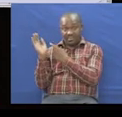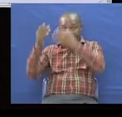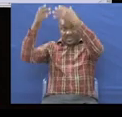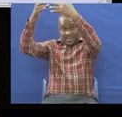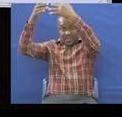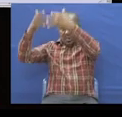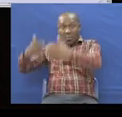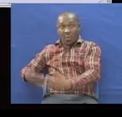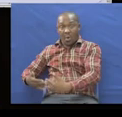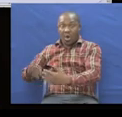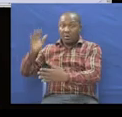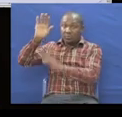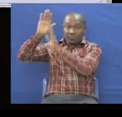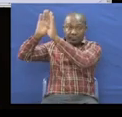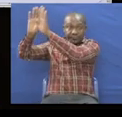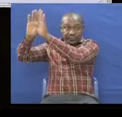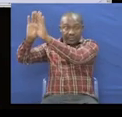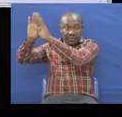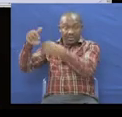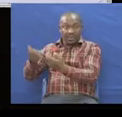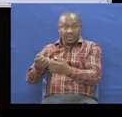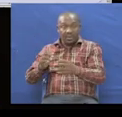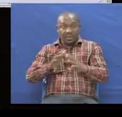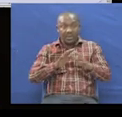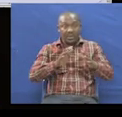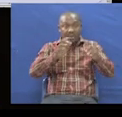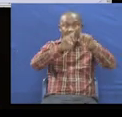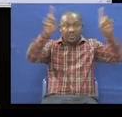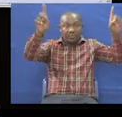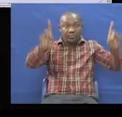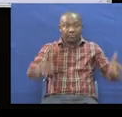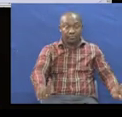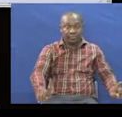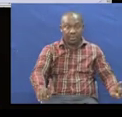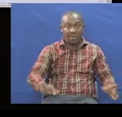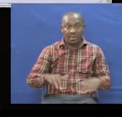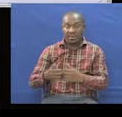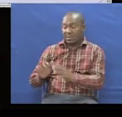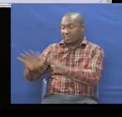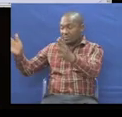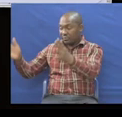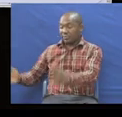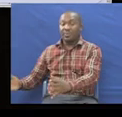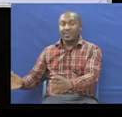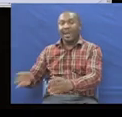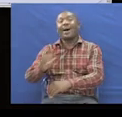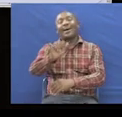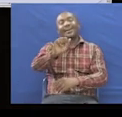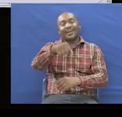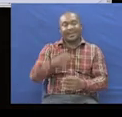Something like this on the wall, on the cupboard, on the table, on the TV table. Yes.